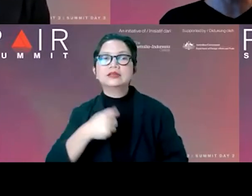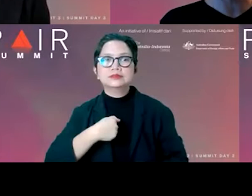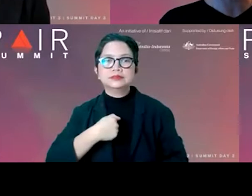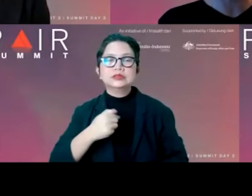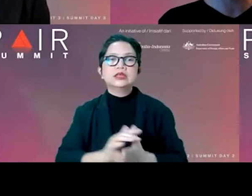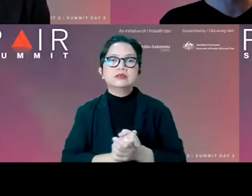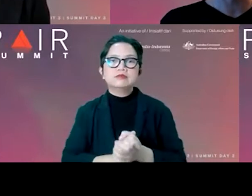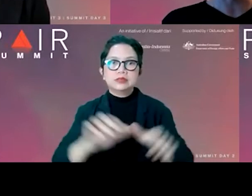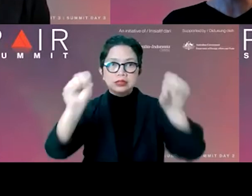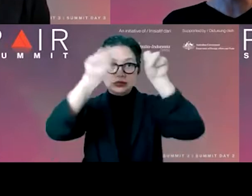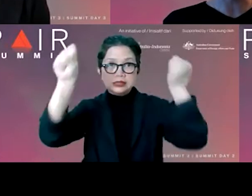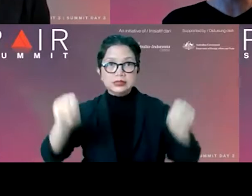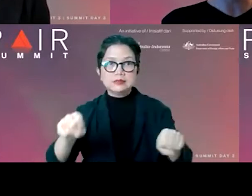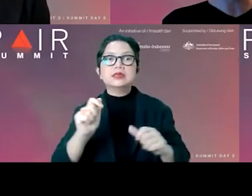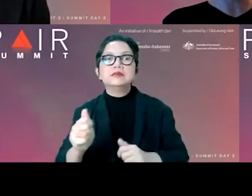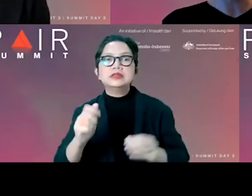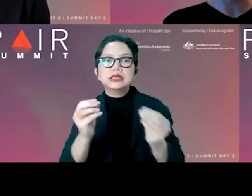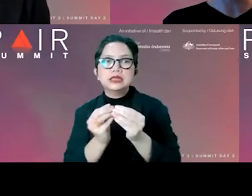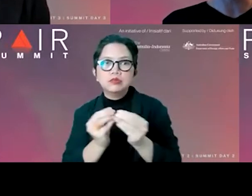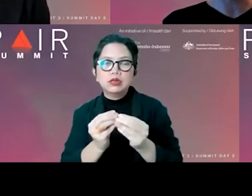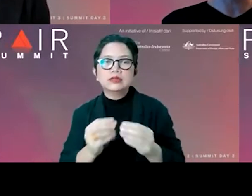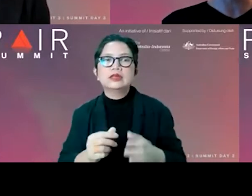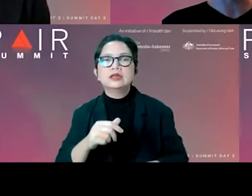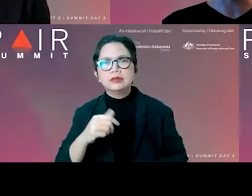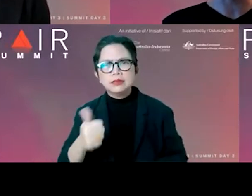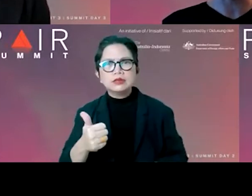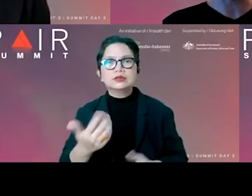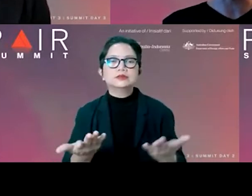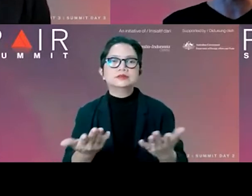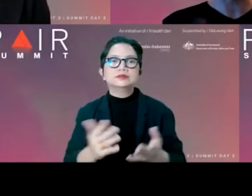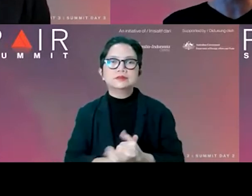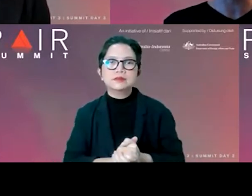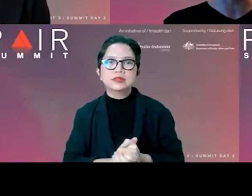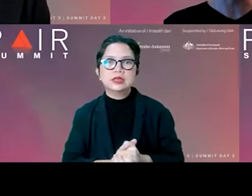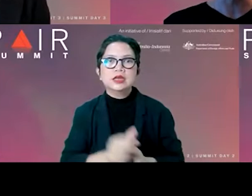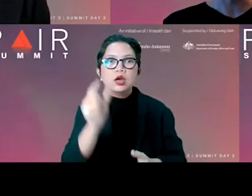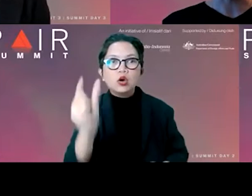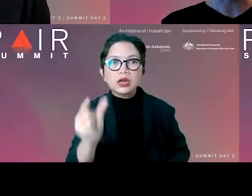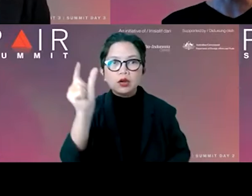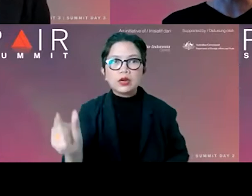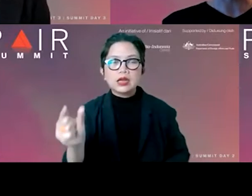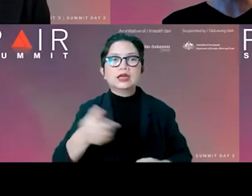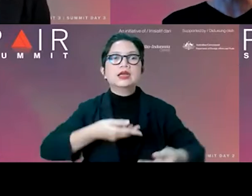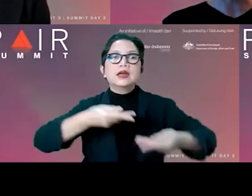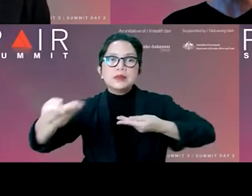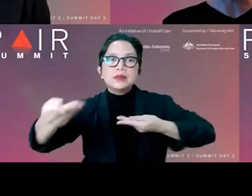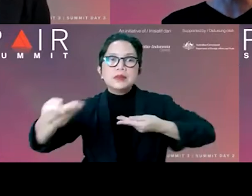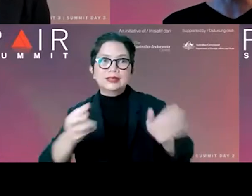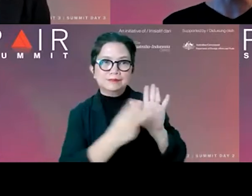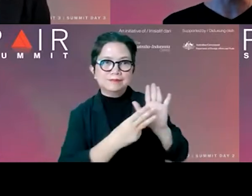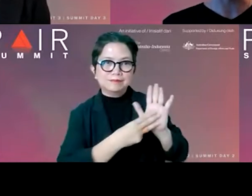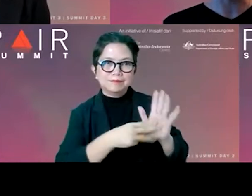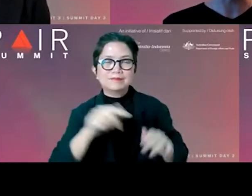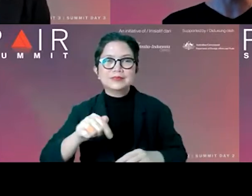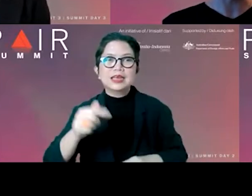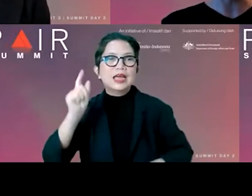think it's good, but until people who actually deal with the reality look at your model and say, okay,